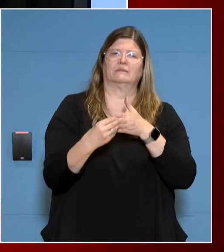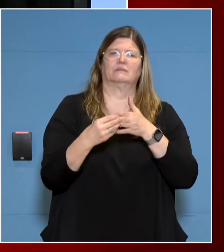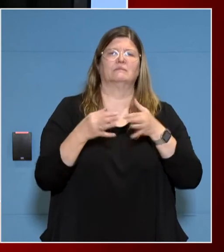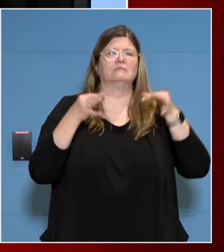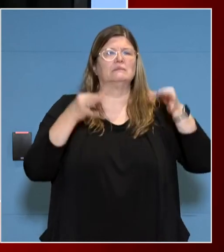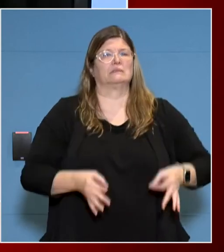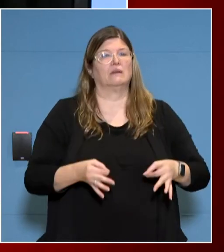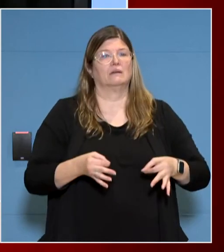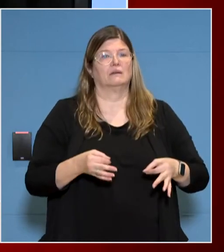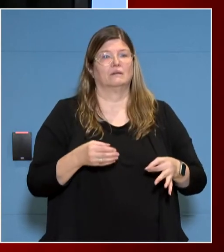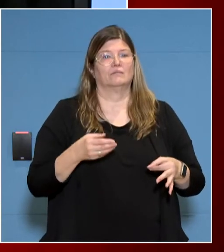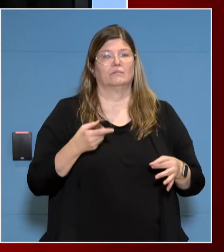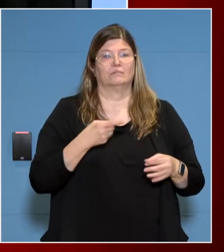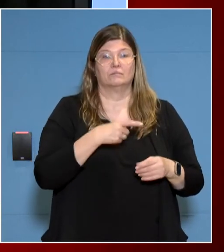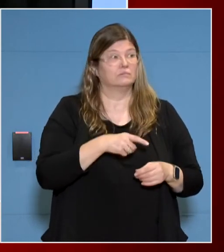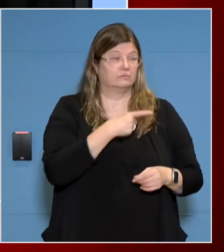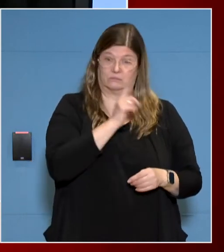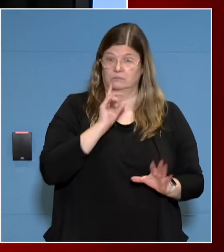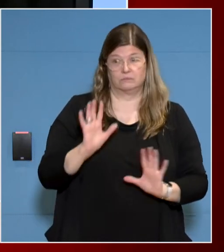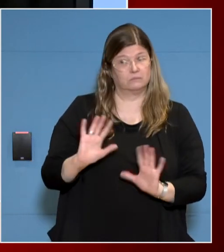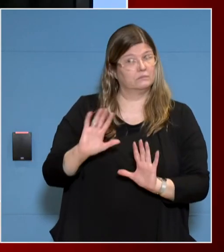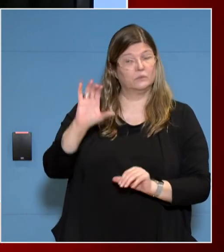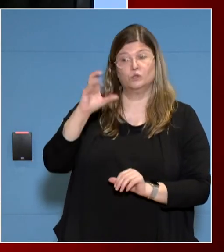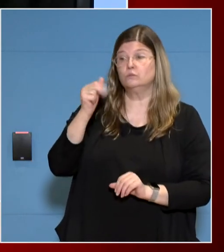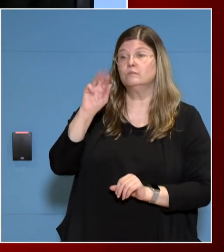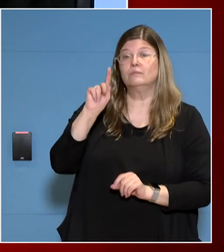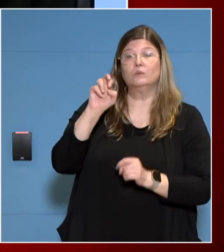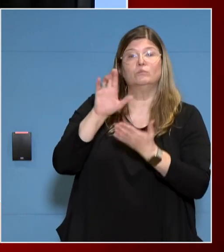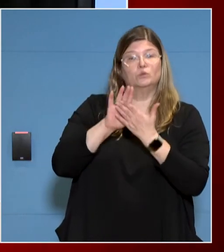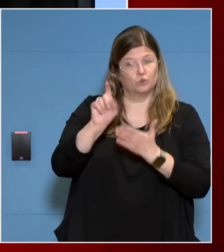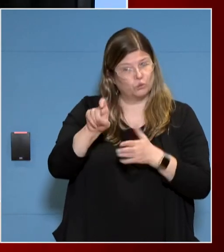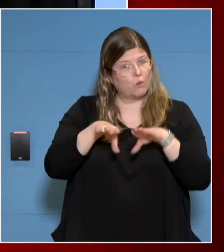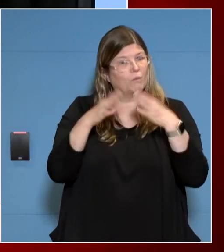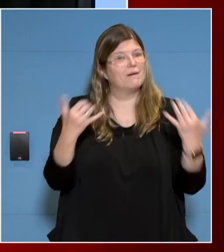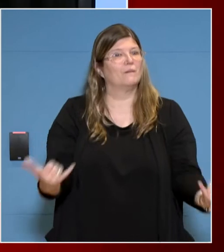too. And in fact, I'll say something more formally about that.